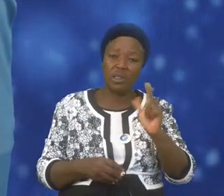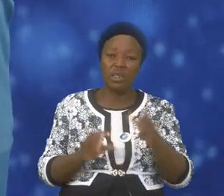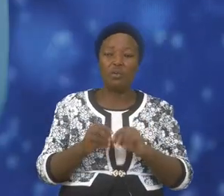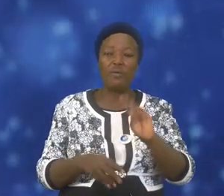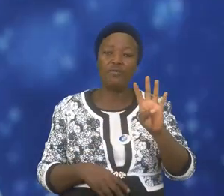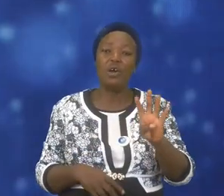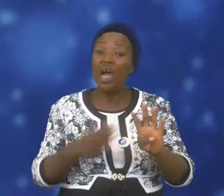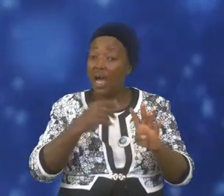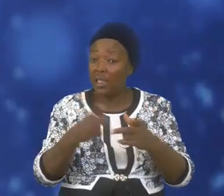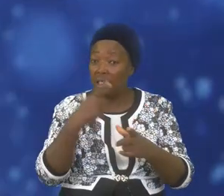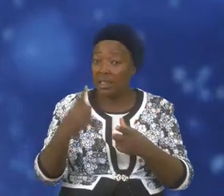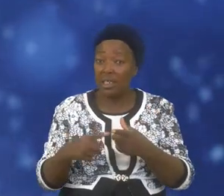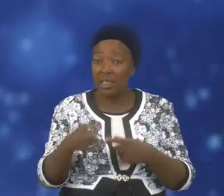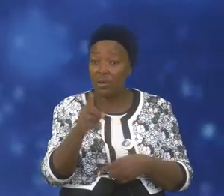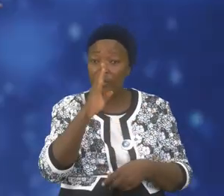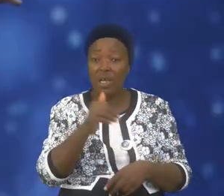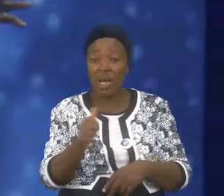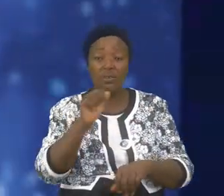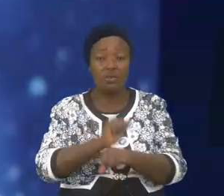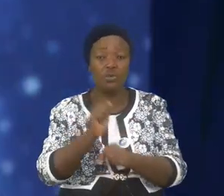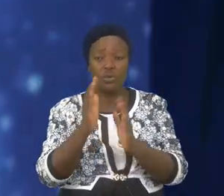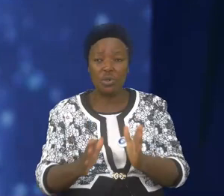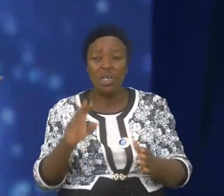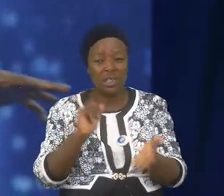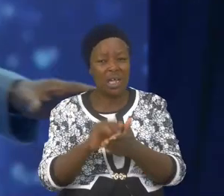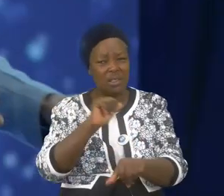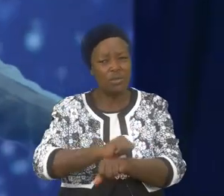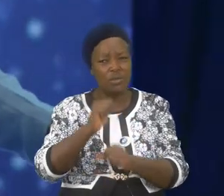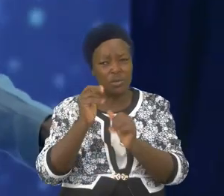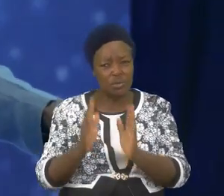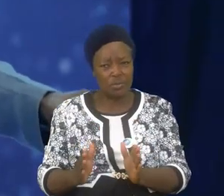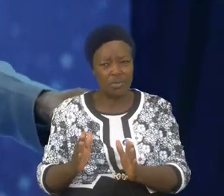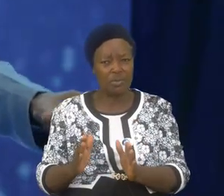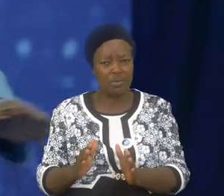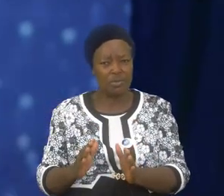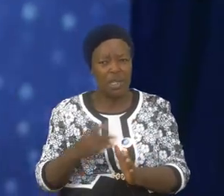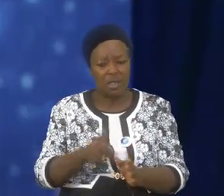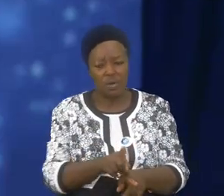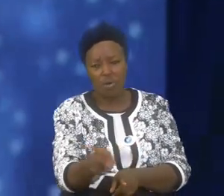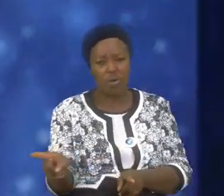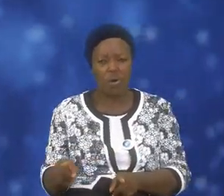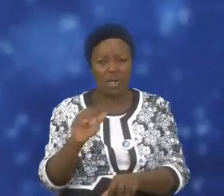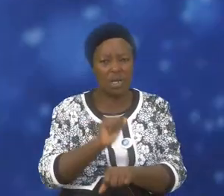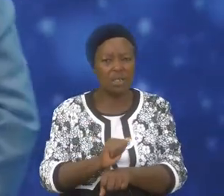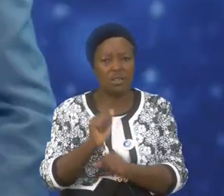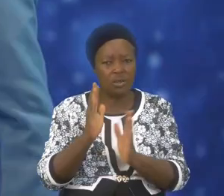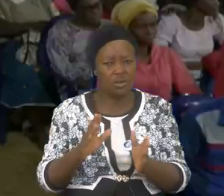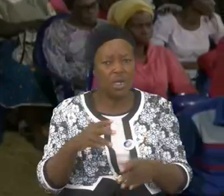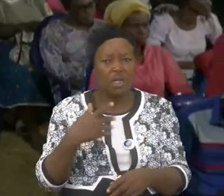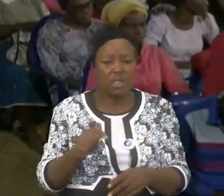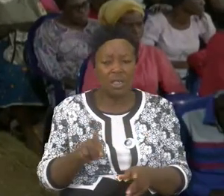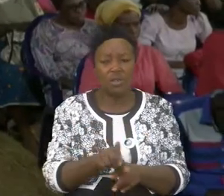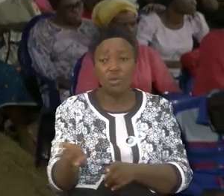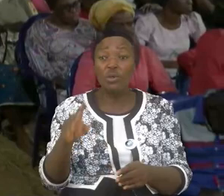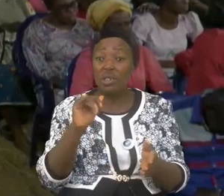stone, the cornerstone, the stone that the builders rejected, will smash